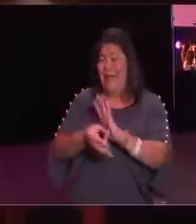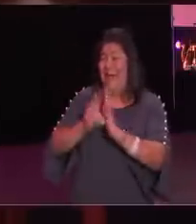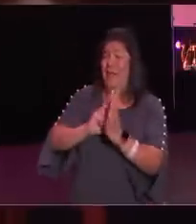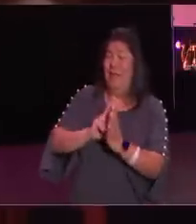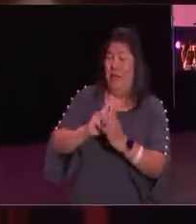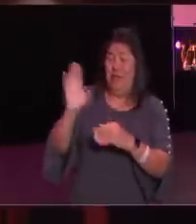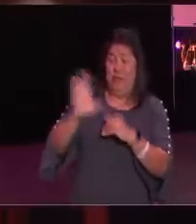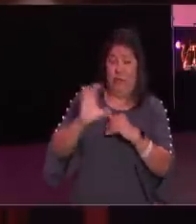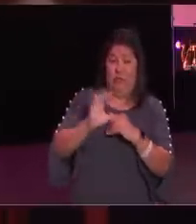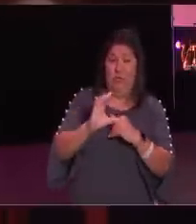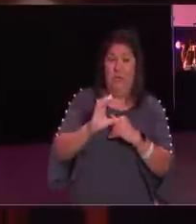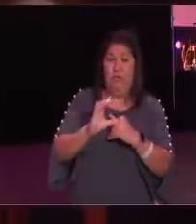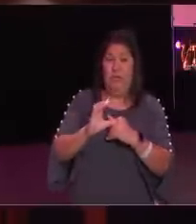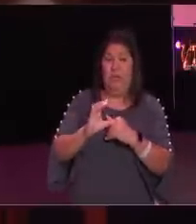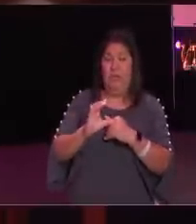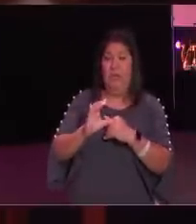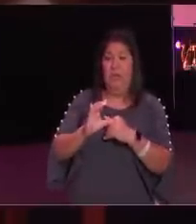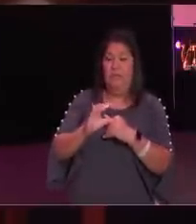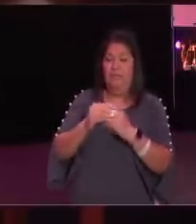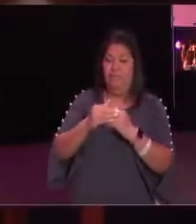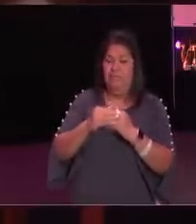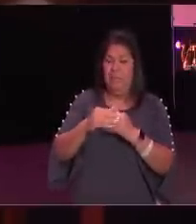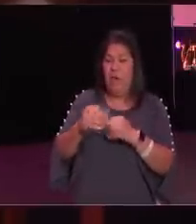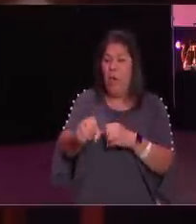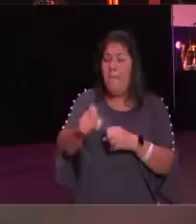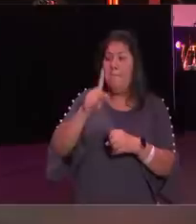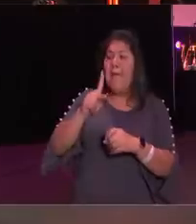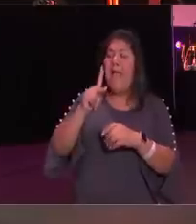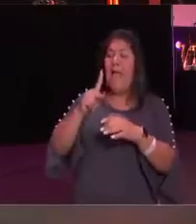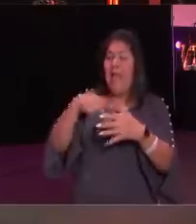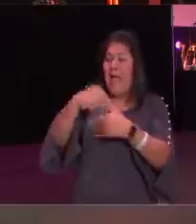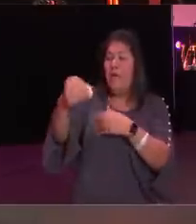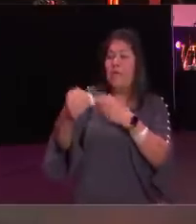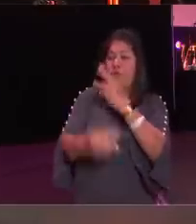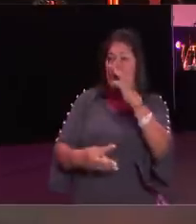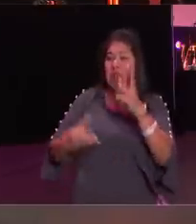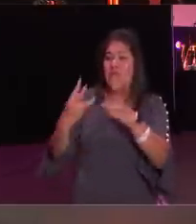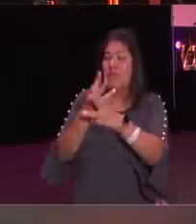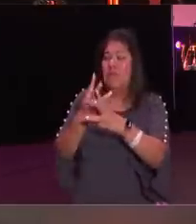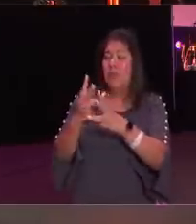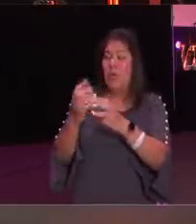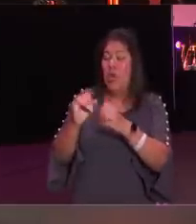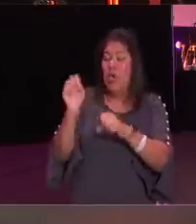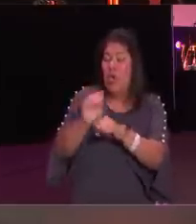reset the church to get us to go back again.